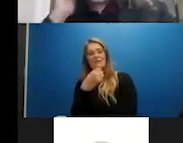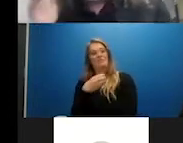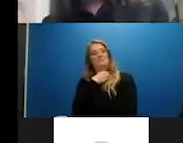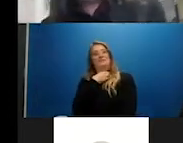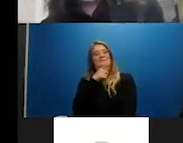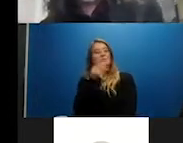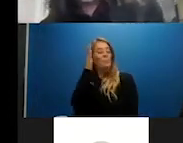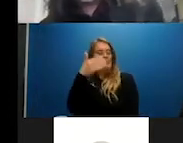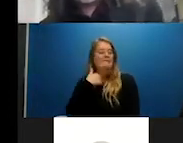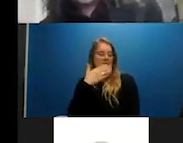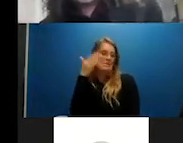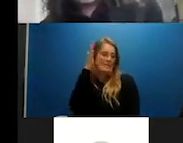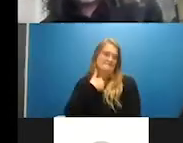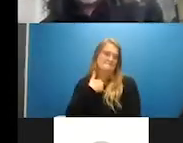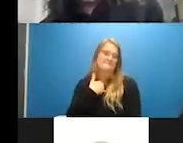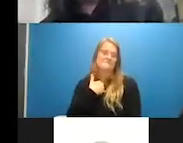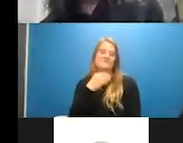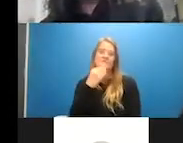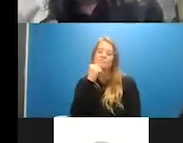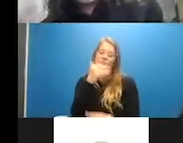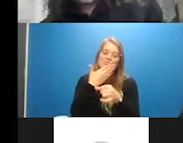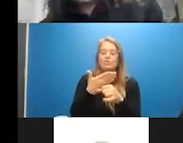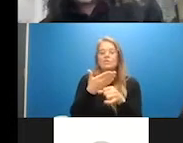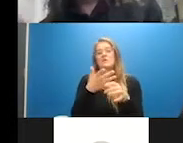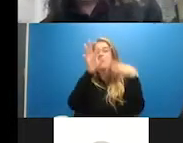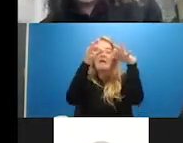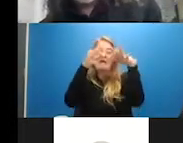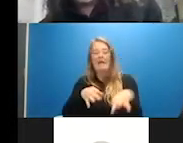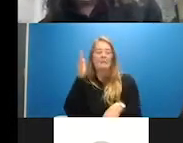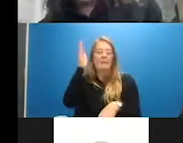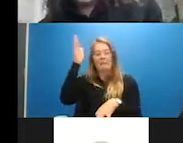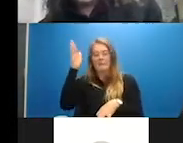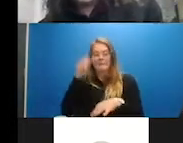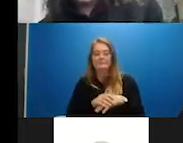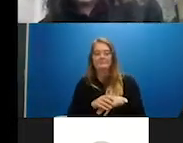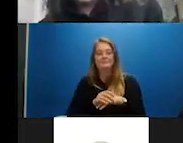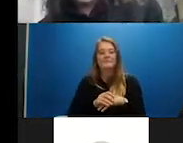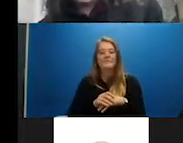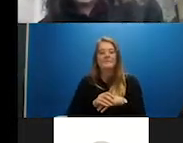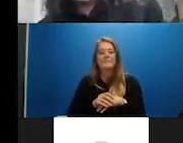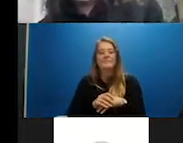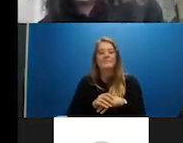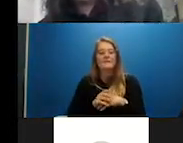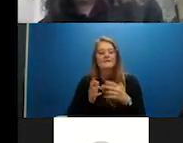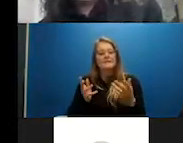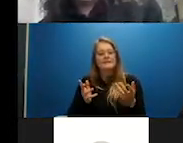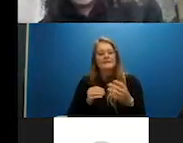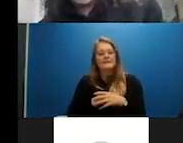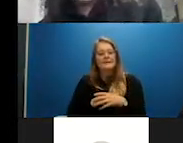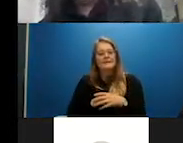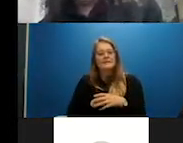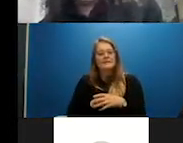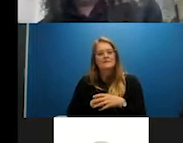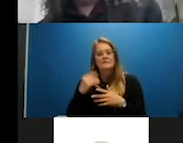to get very sick because they're not eating well around here, and gave a lecture about diabetes. And you should have seen the faces